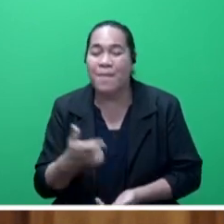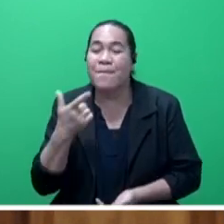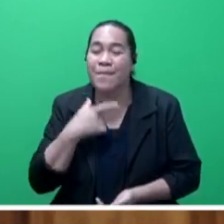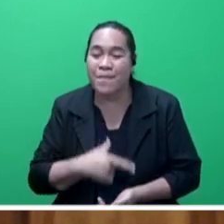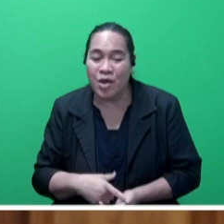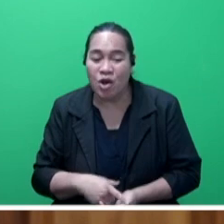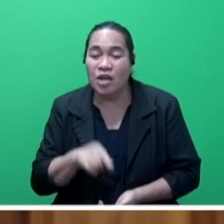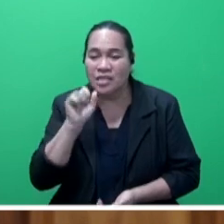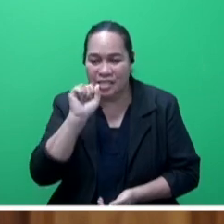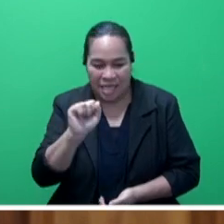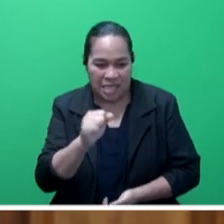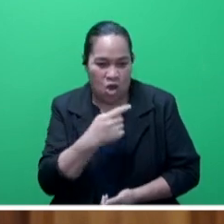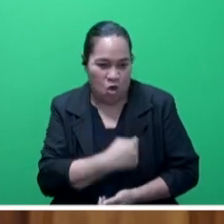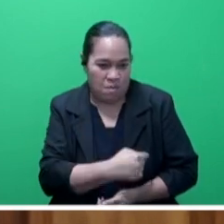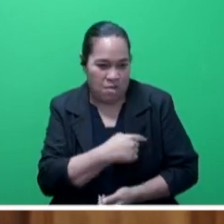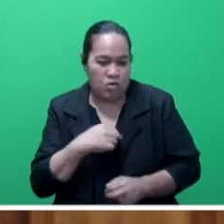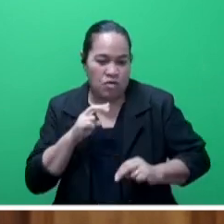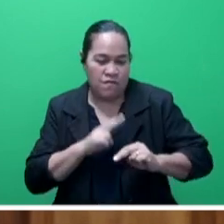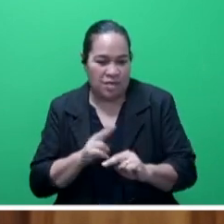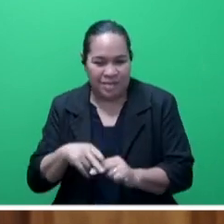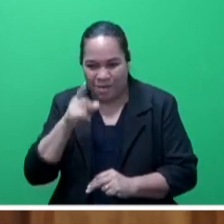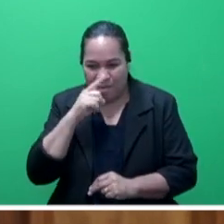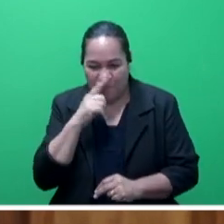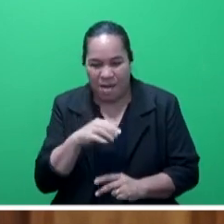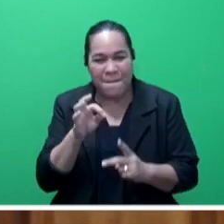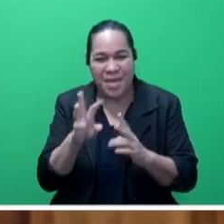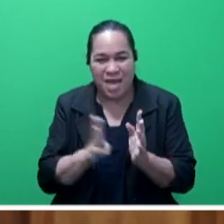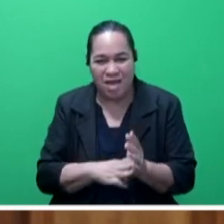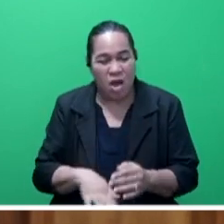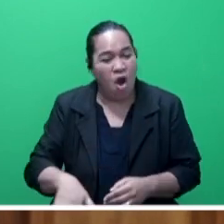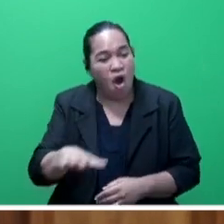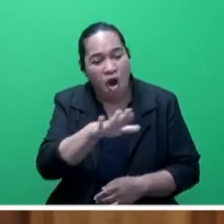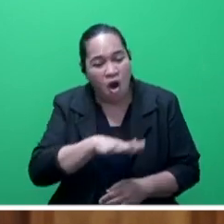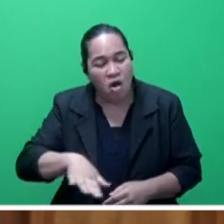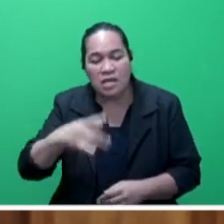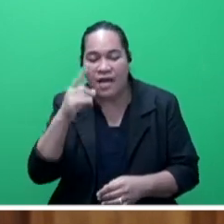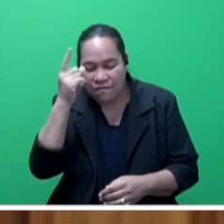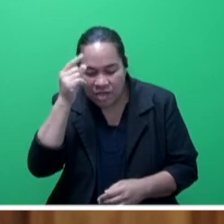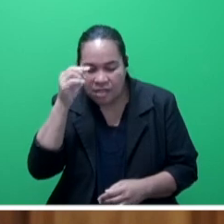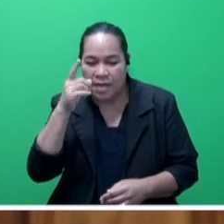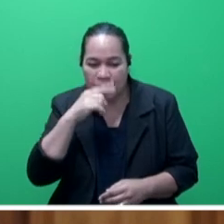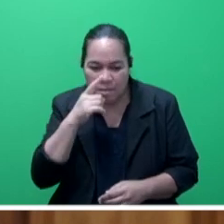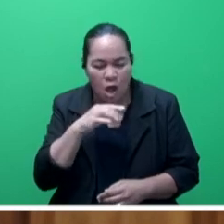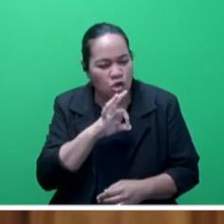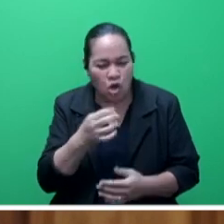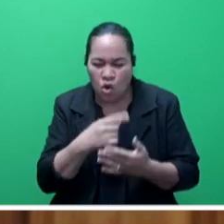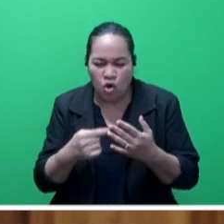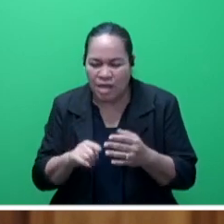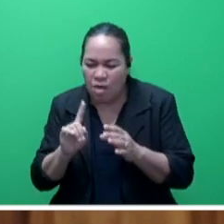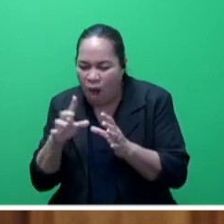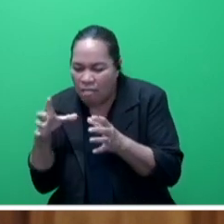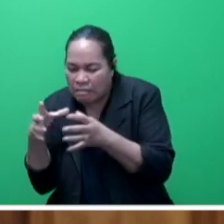because of his commitment to the Fijian people. Every single Fijian person, not just one part of it,